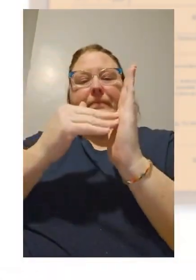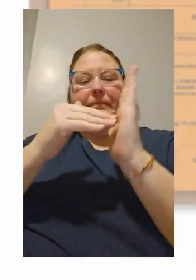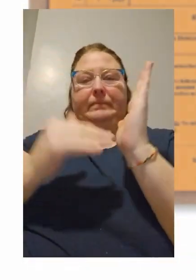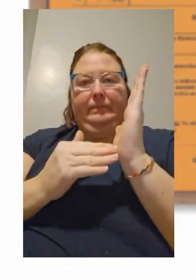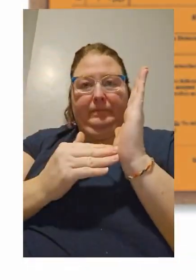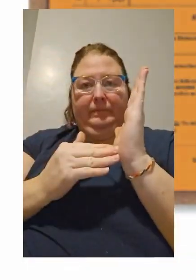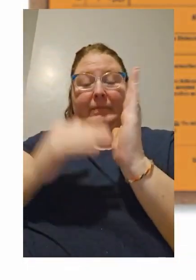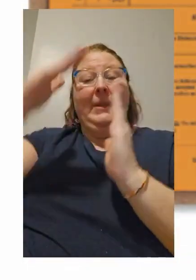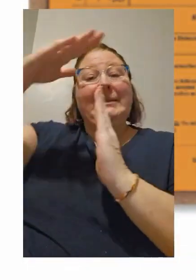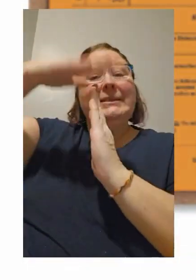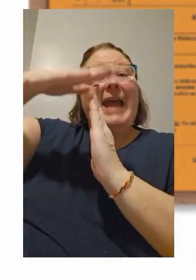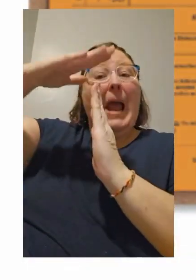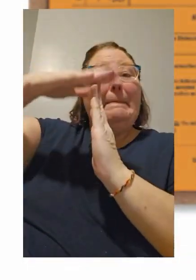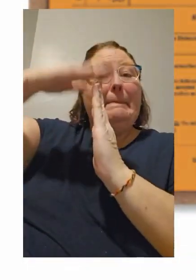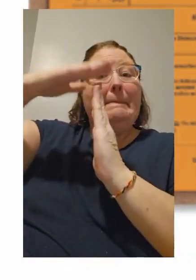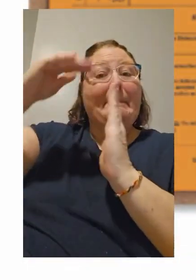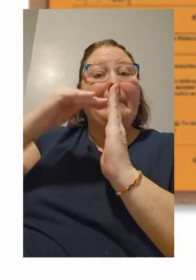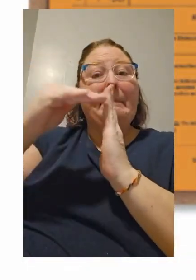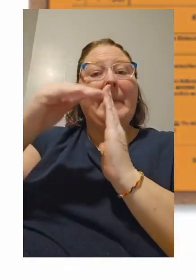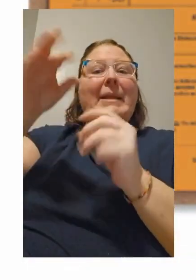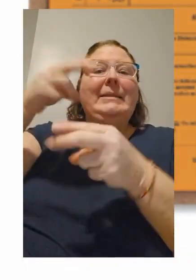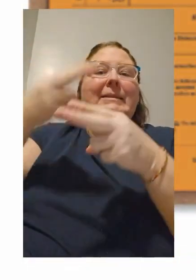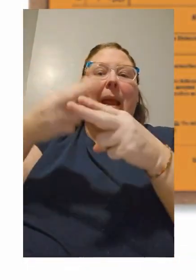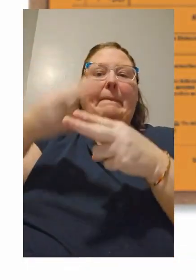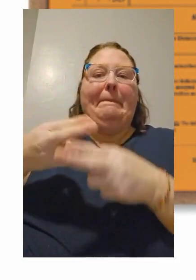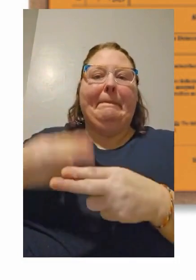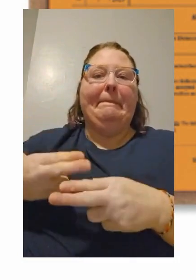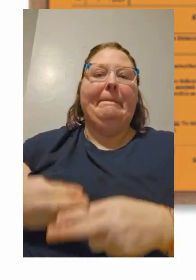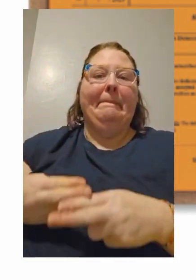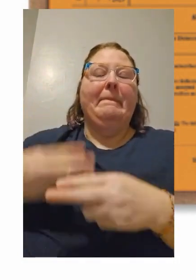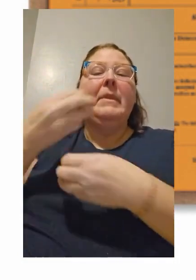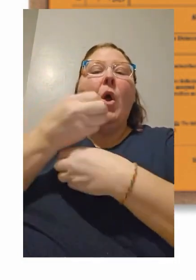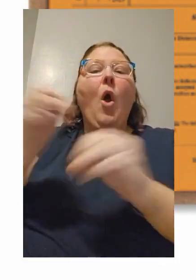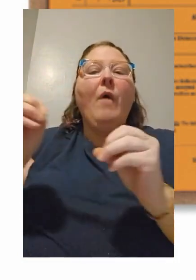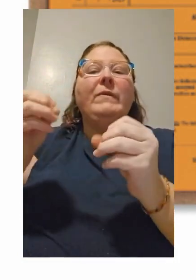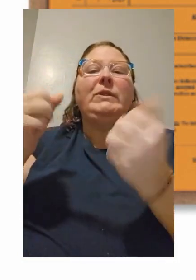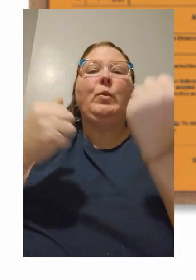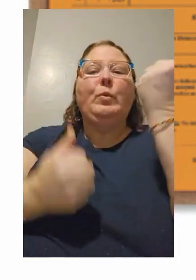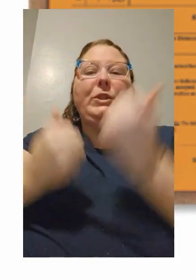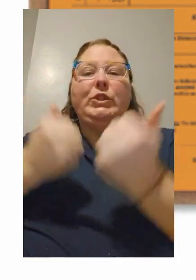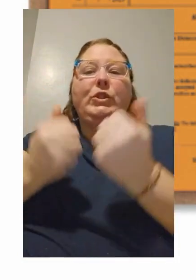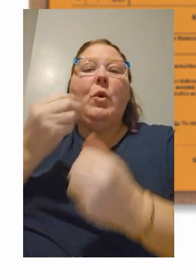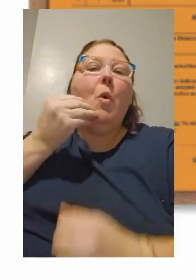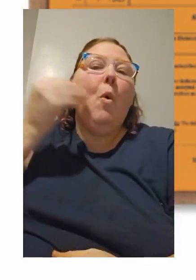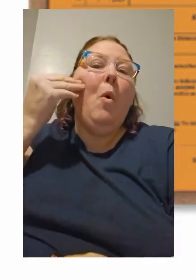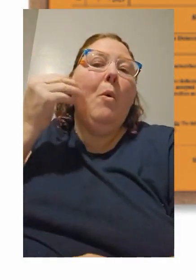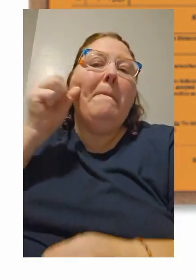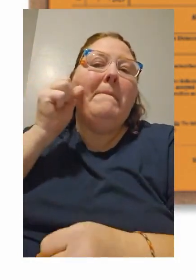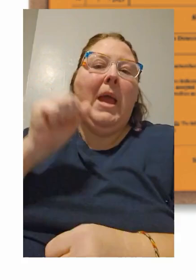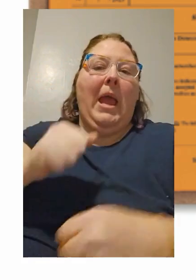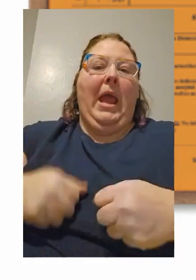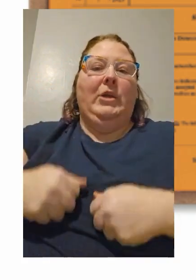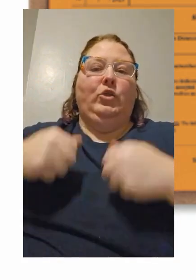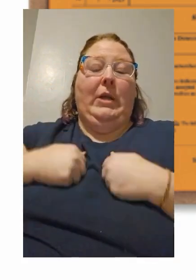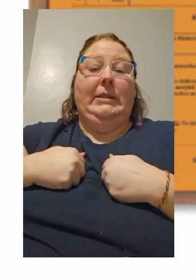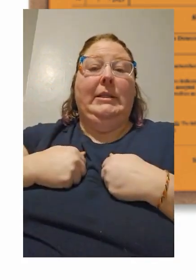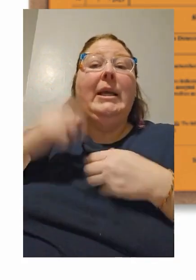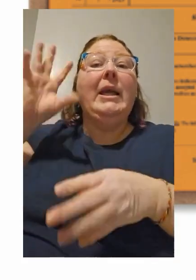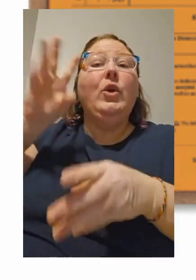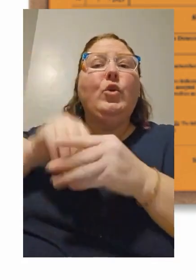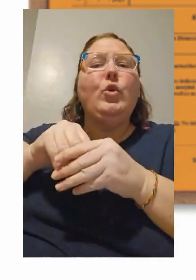petition has three main sections. The top section lists the candidates, the offices they're running for, and their home